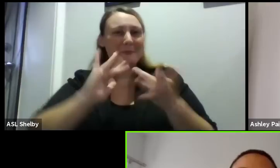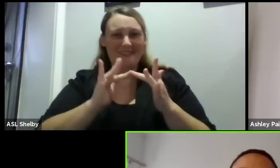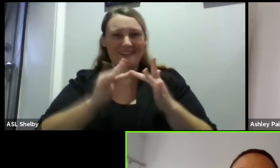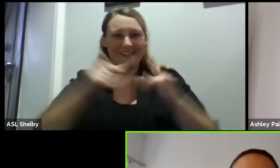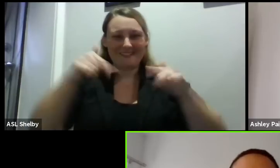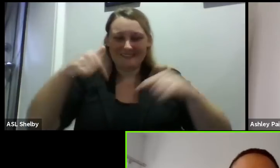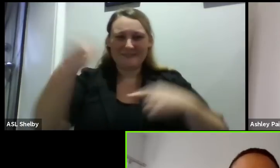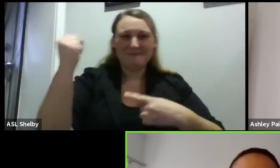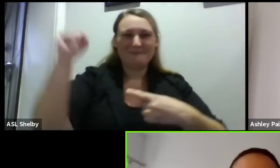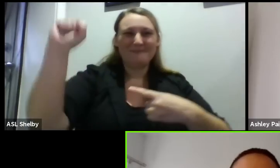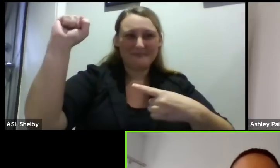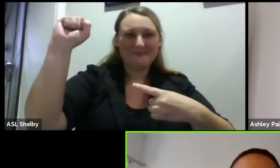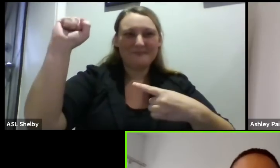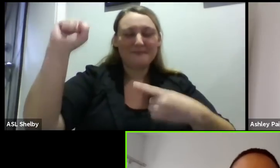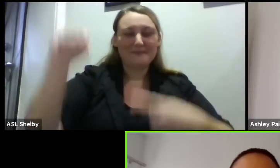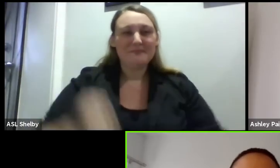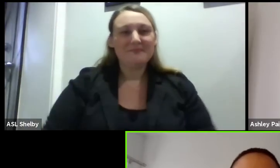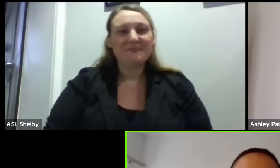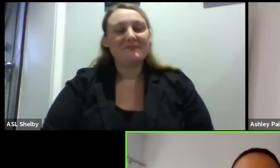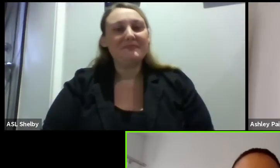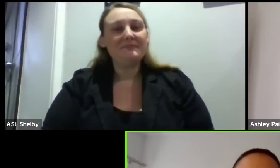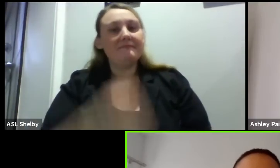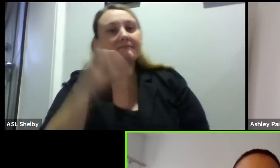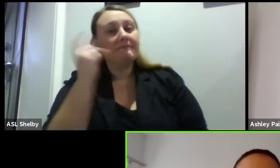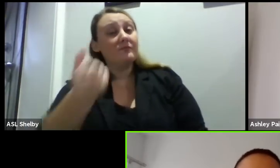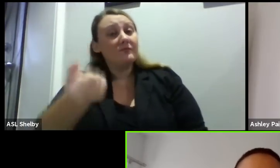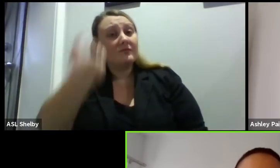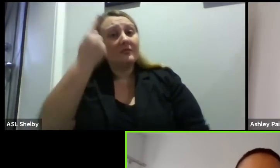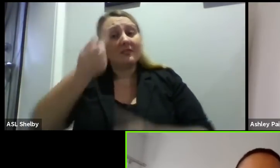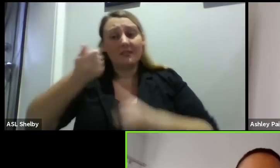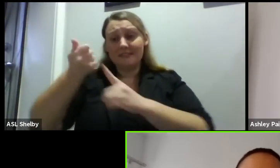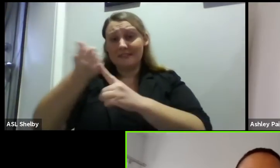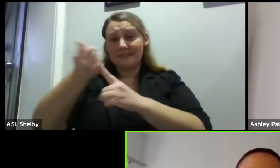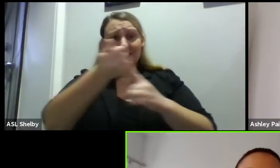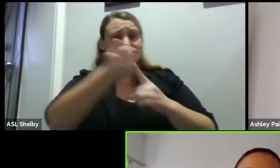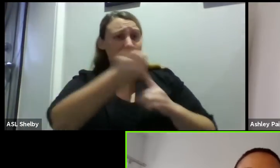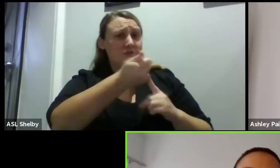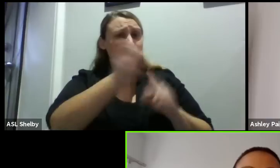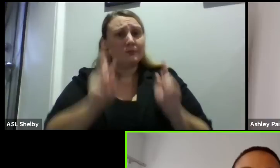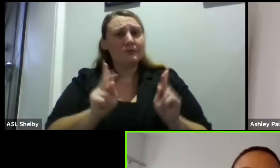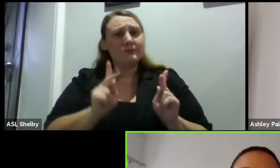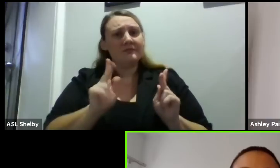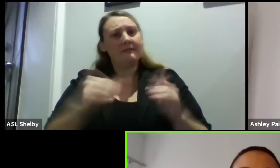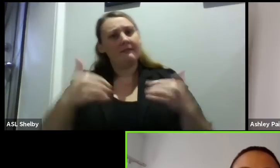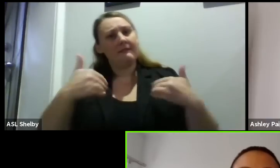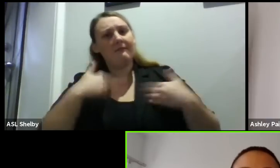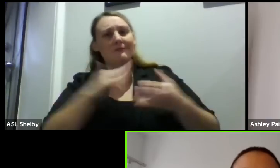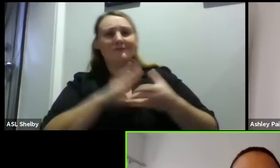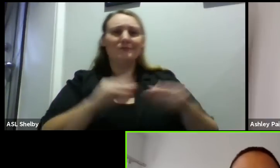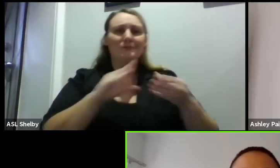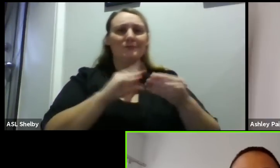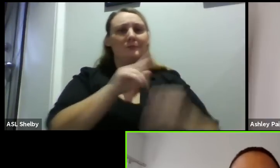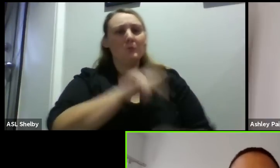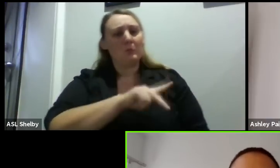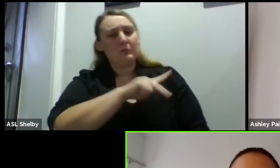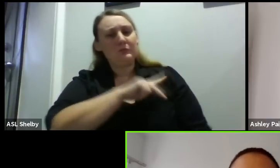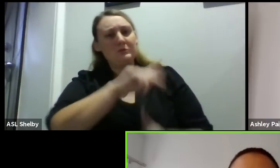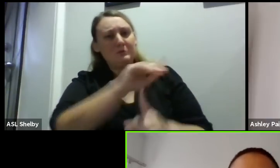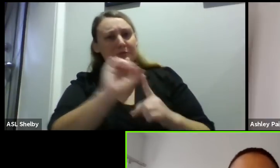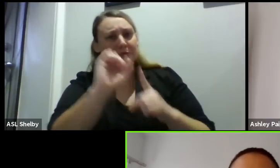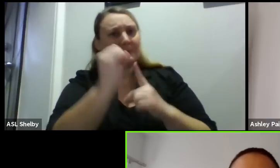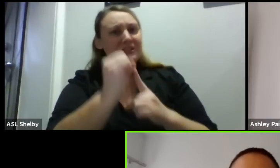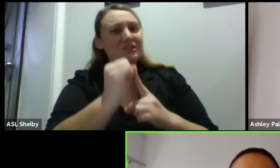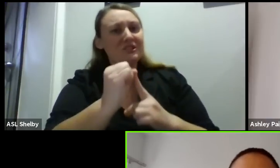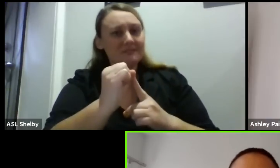Each of our personal situations led to an occupation in the sex trade, where options and capitalism collides.